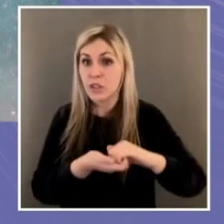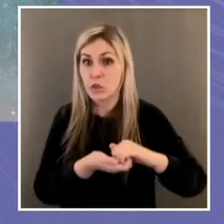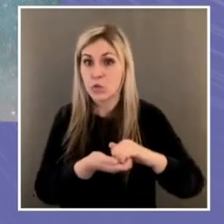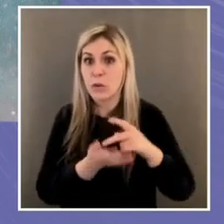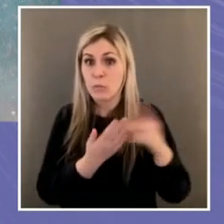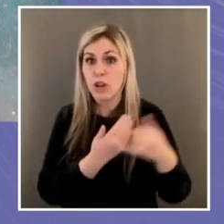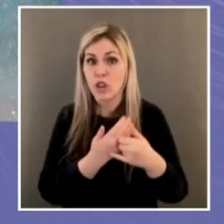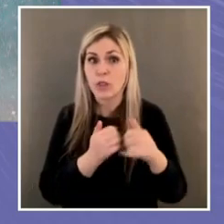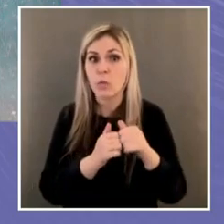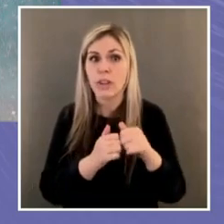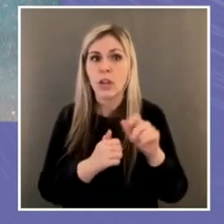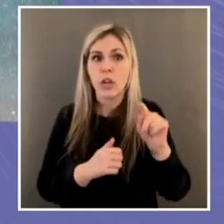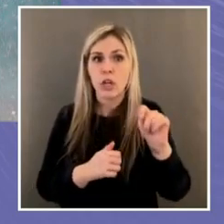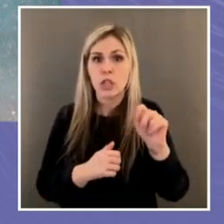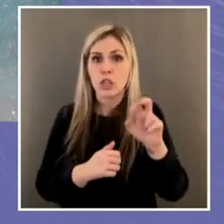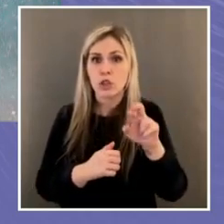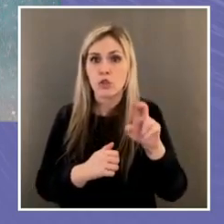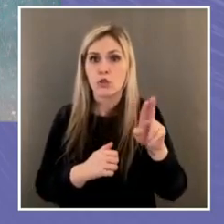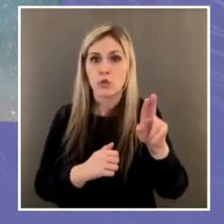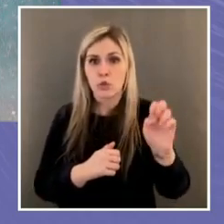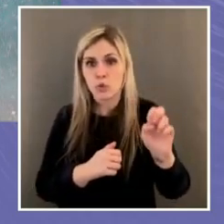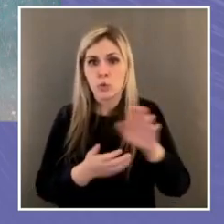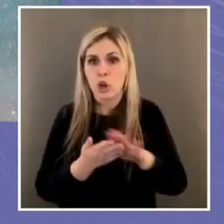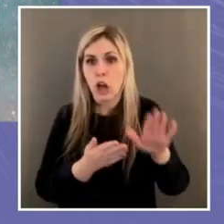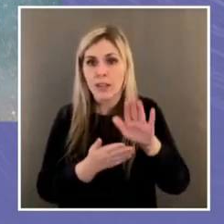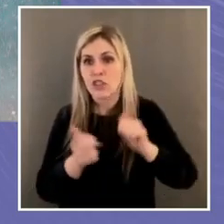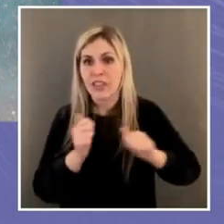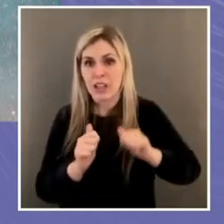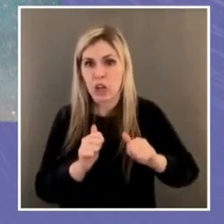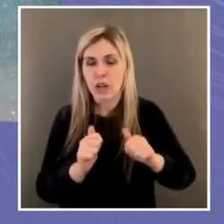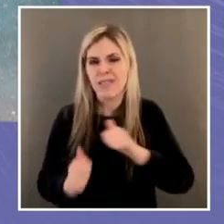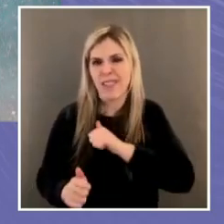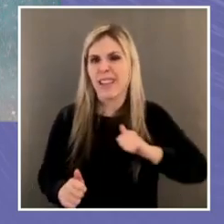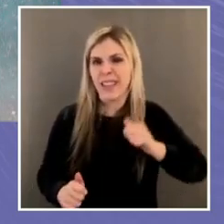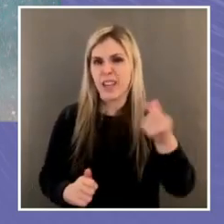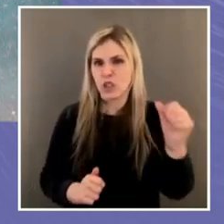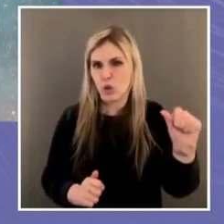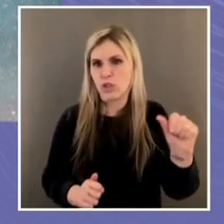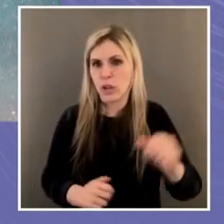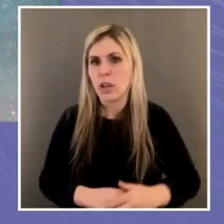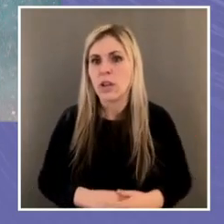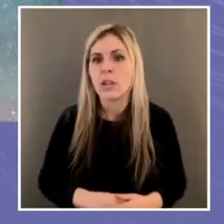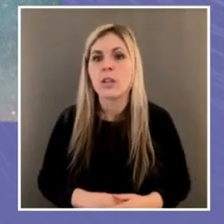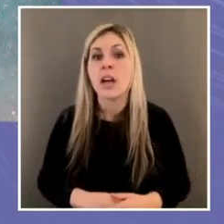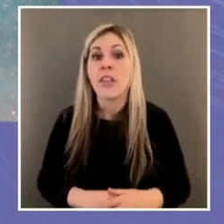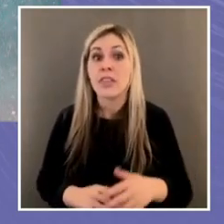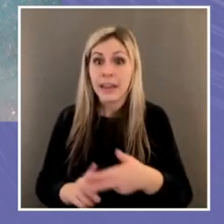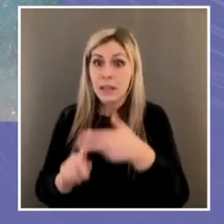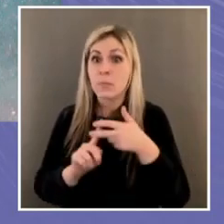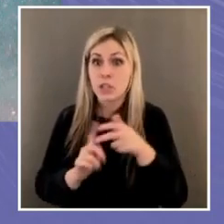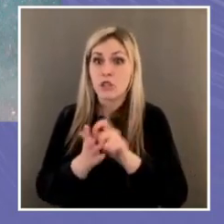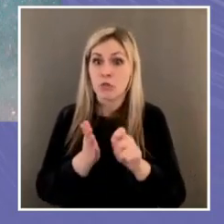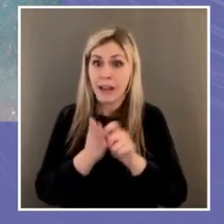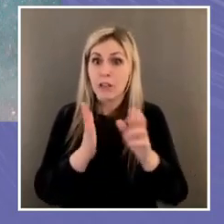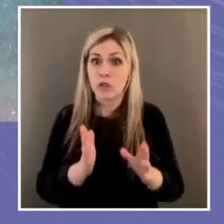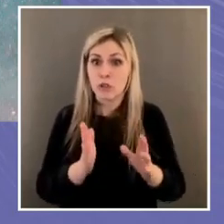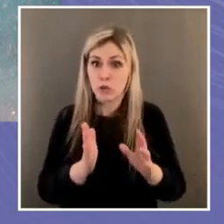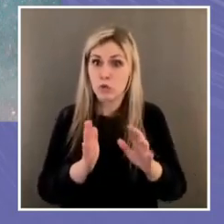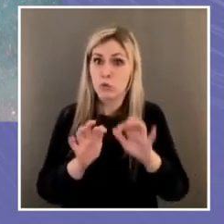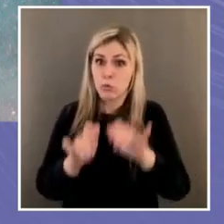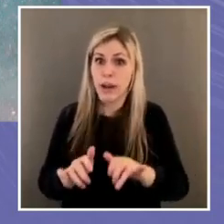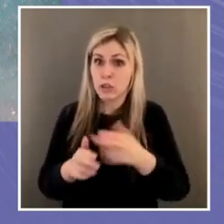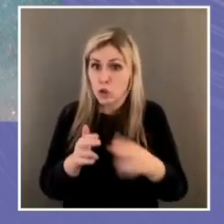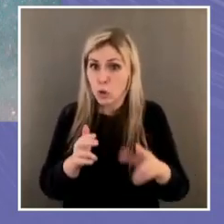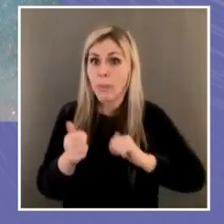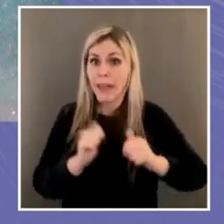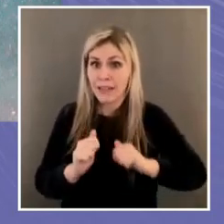Colors Theater of Atlanta, Georgia, that commissioned writers to write short plays that were then